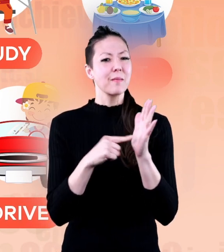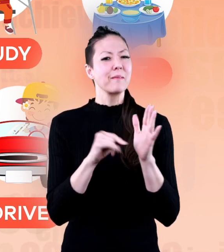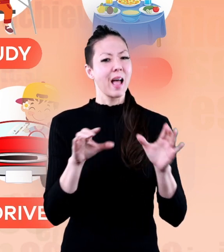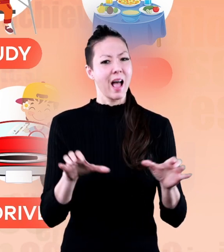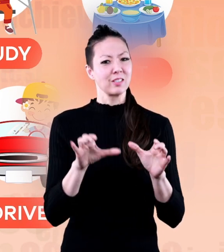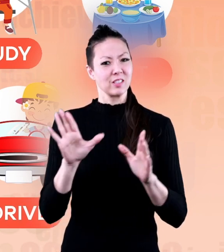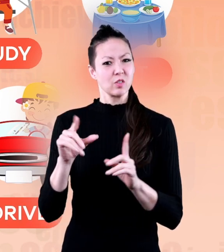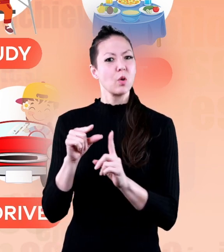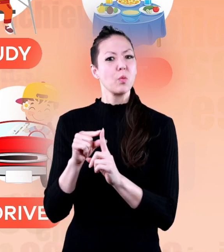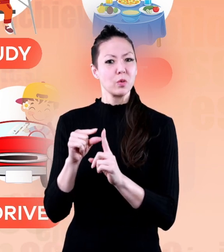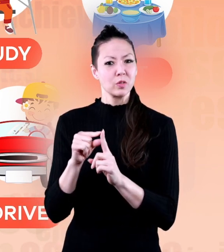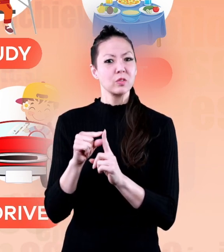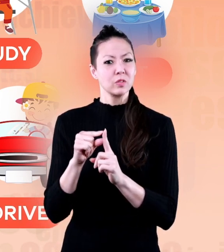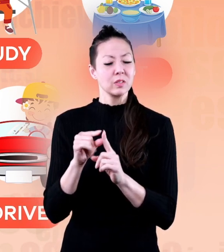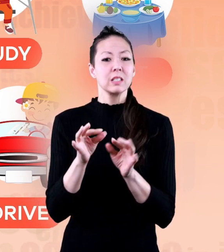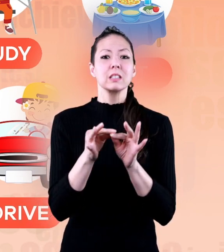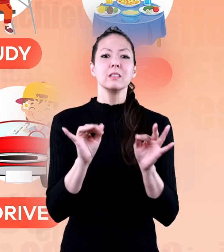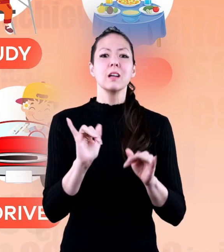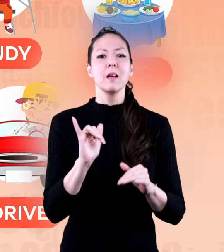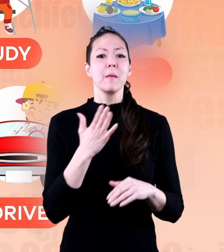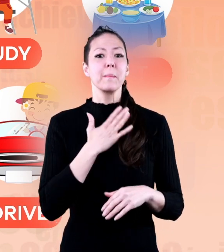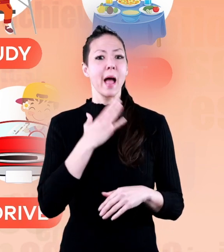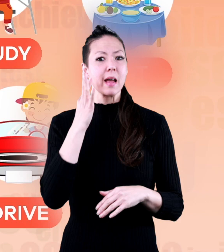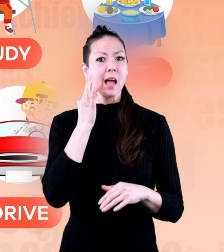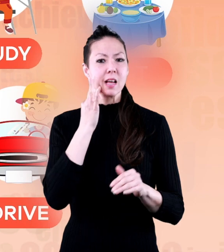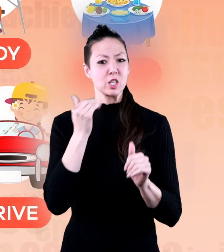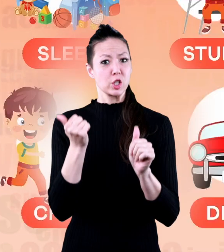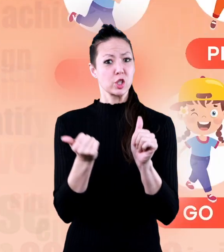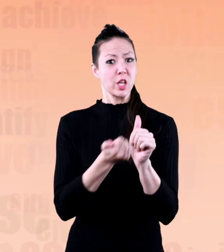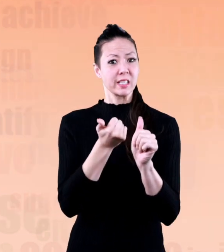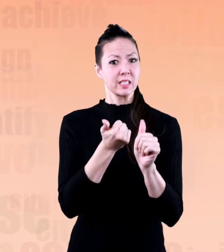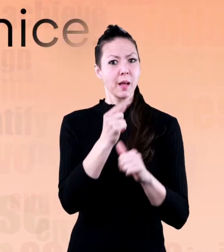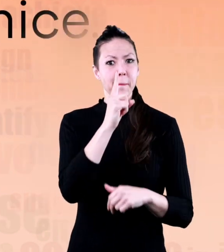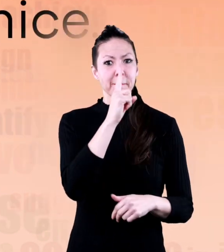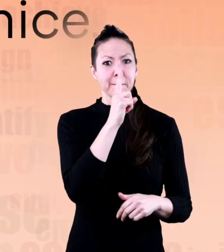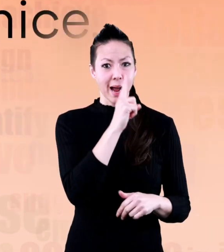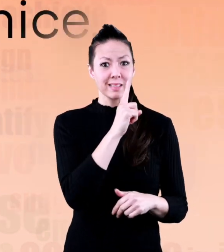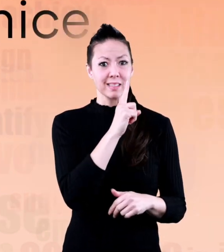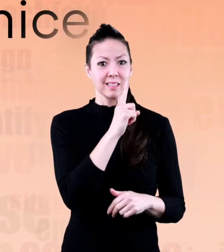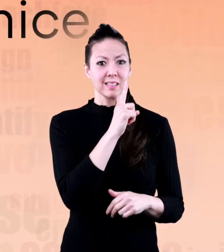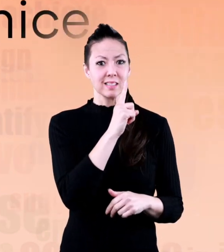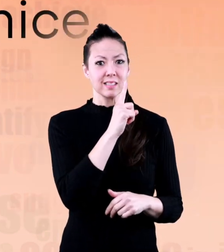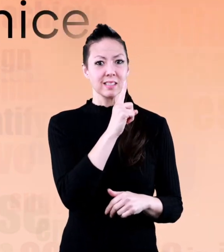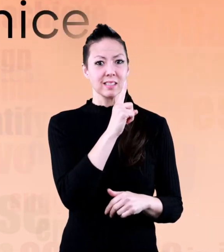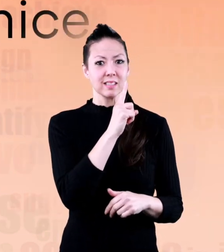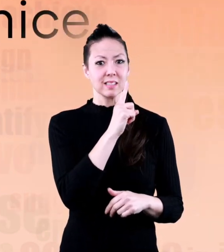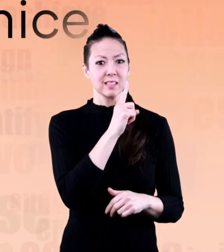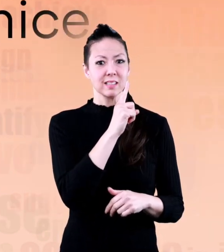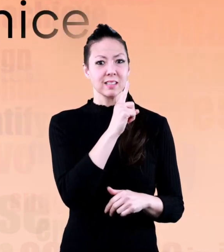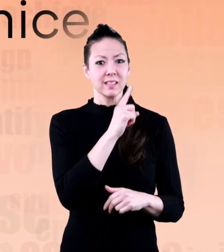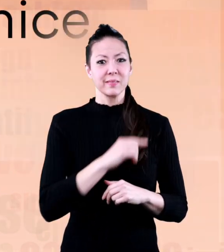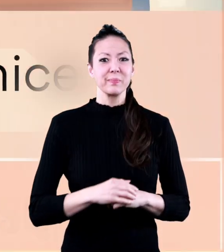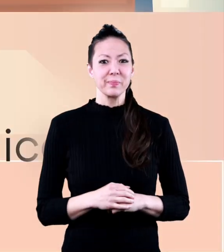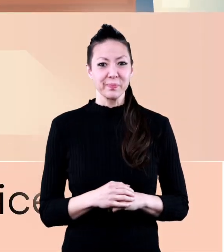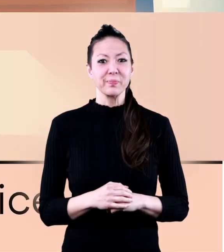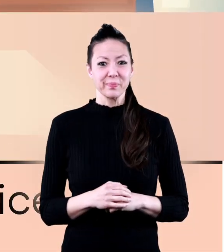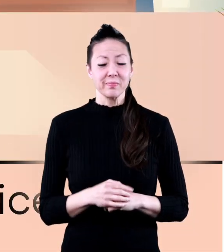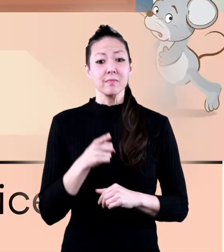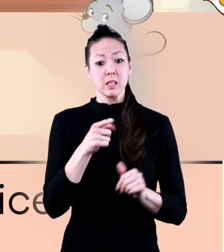all examples of action words. Like in the sentence, my cat chases